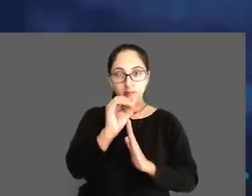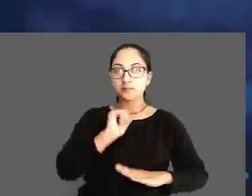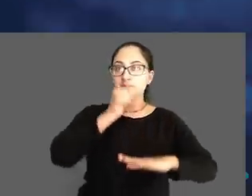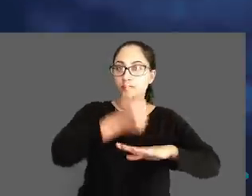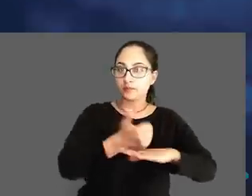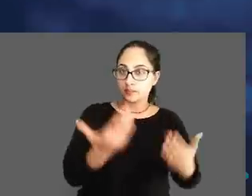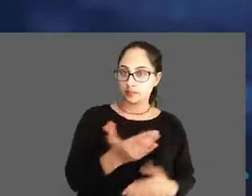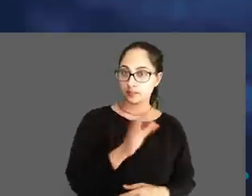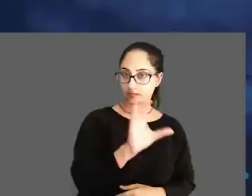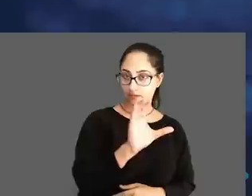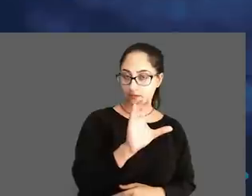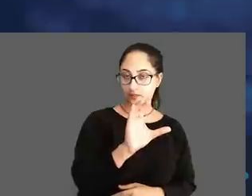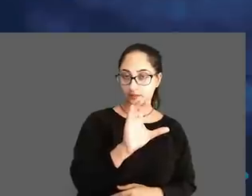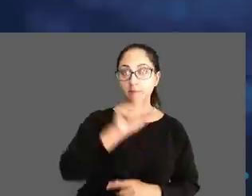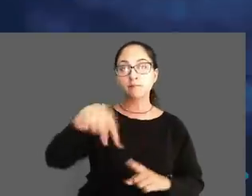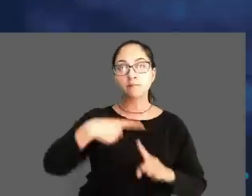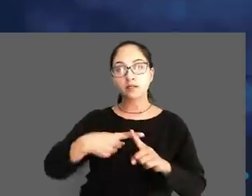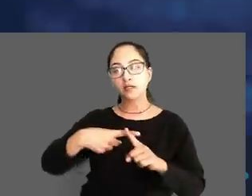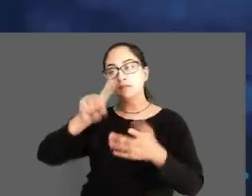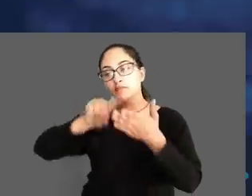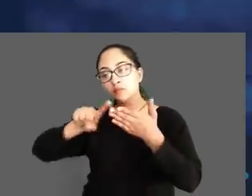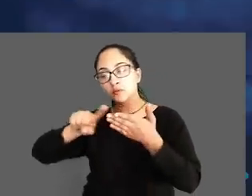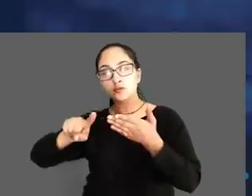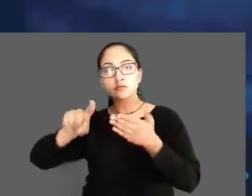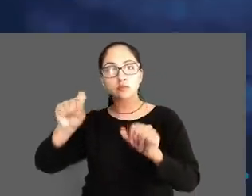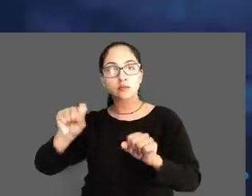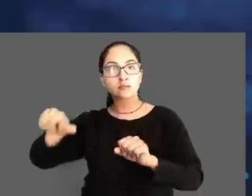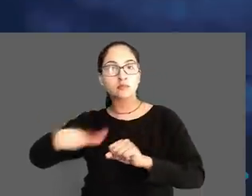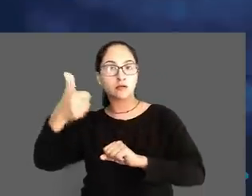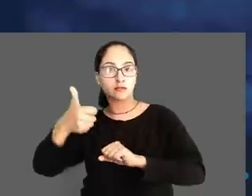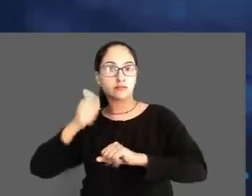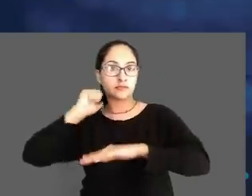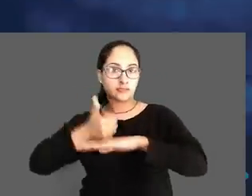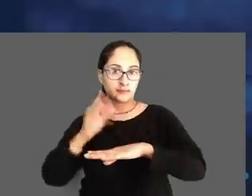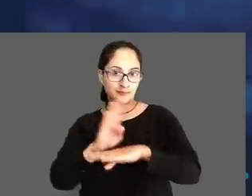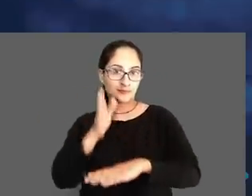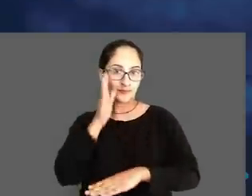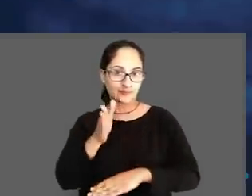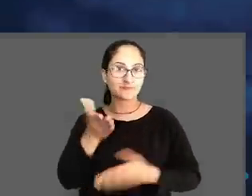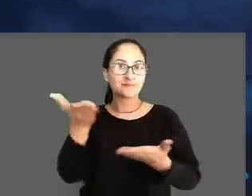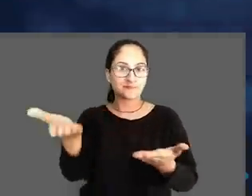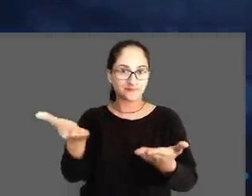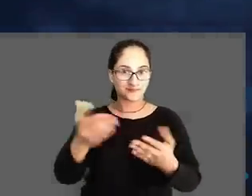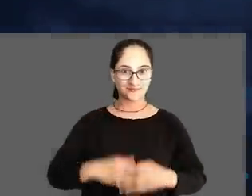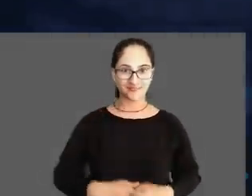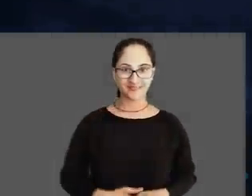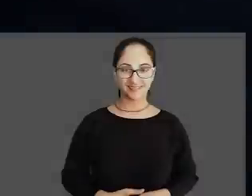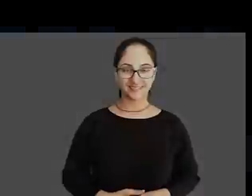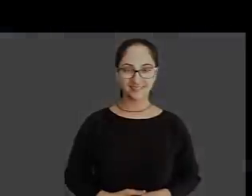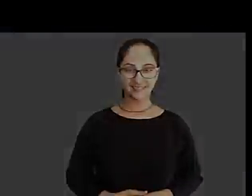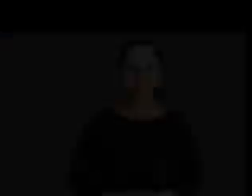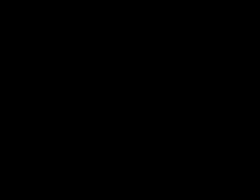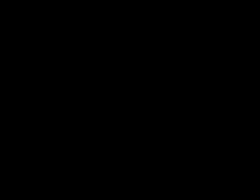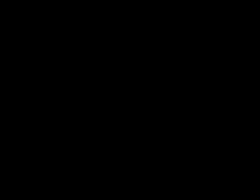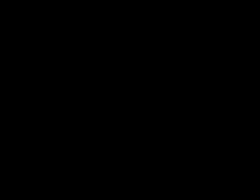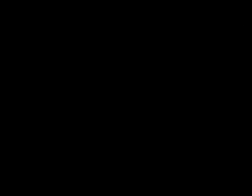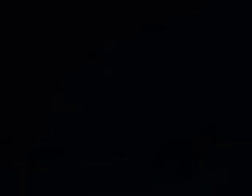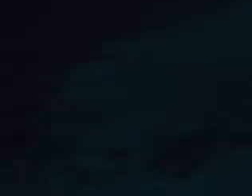in Calgary, while exploring other areas of business and entrepreneurship. Welcome, Hussein.